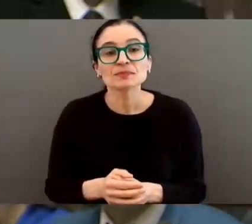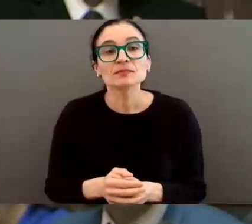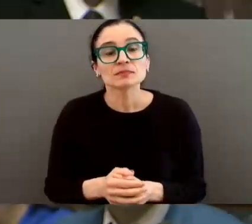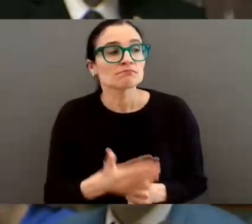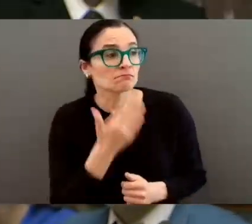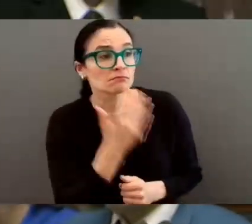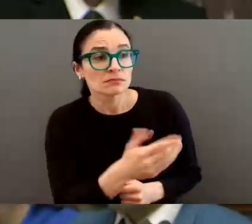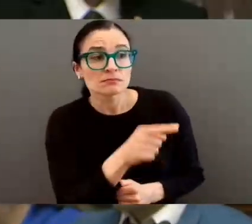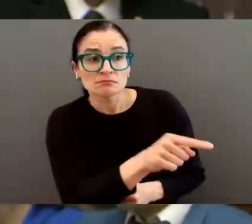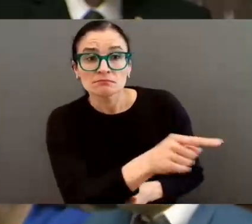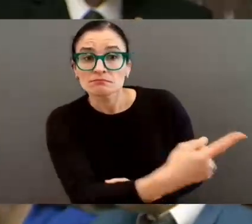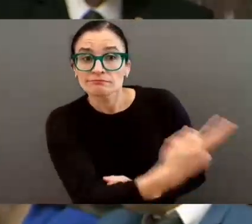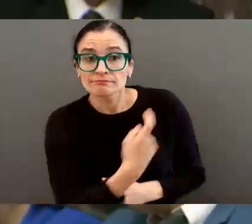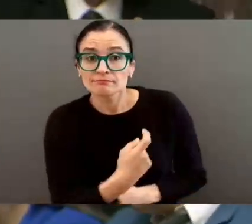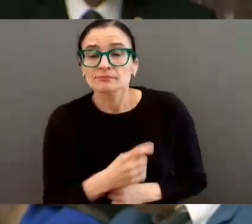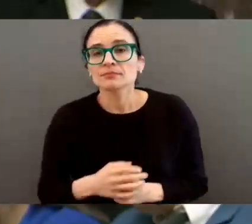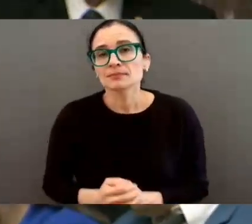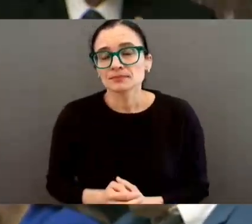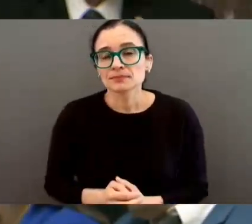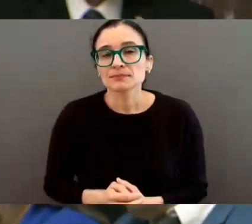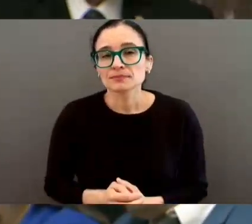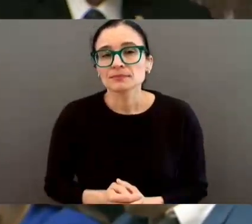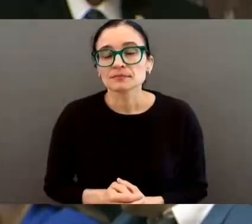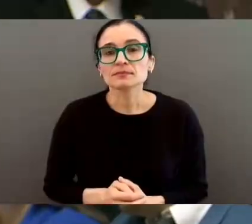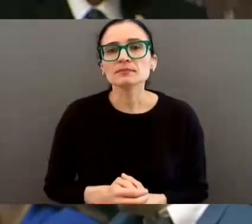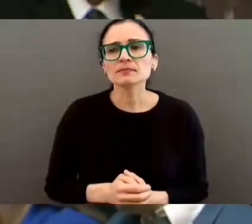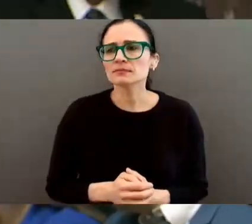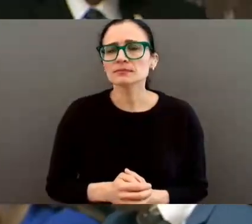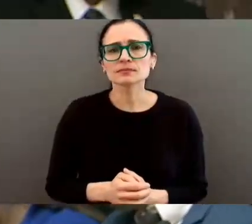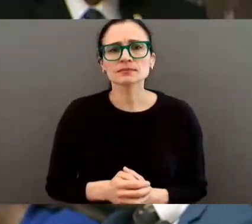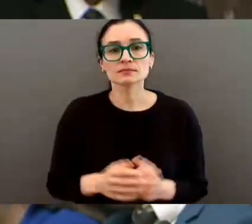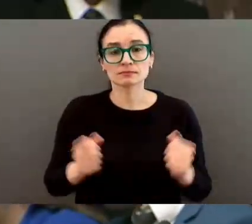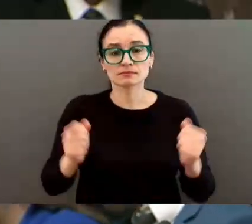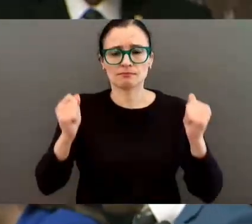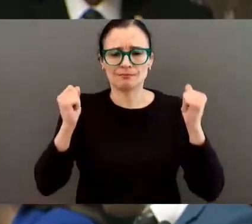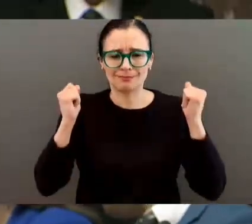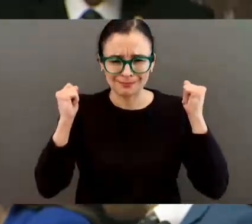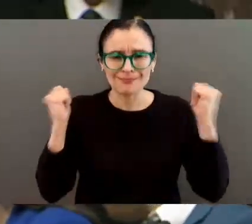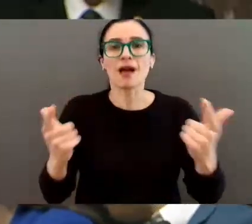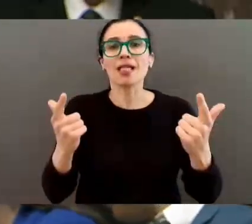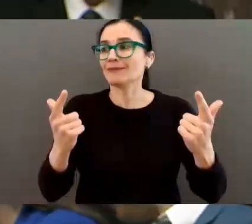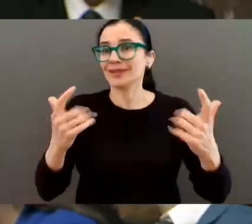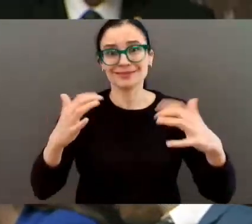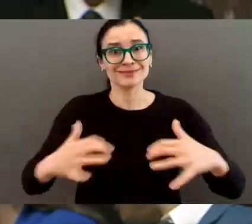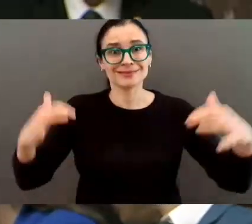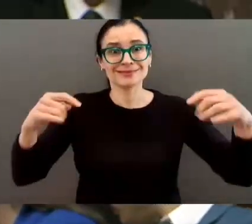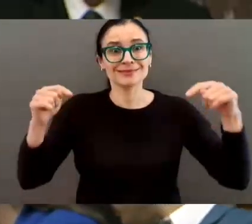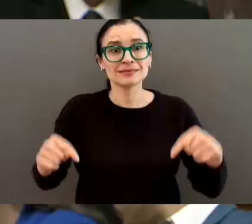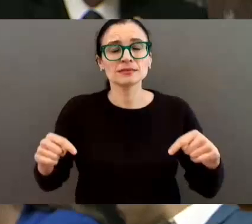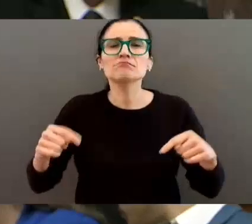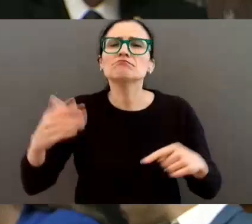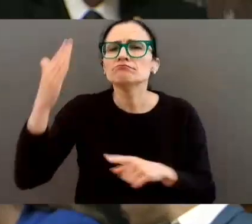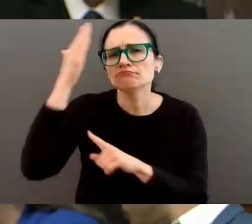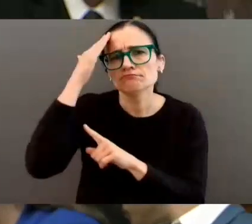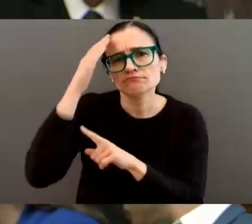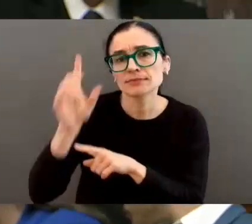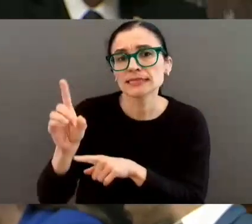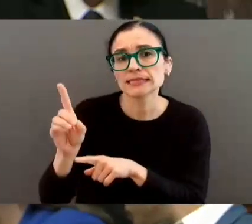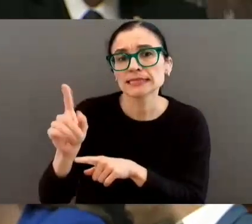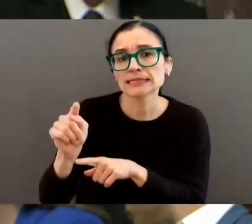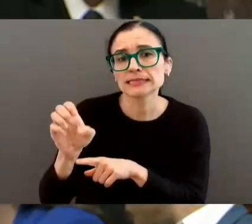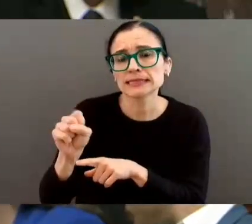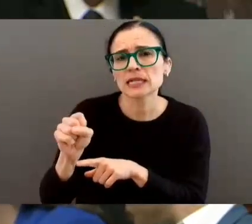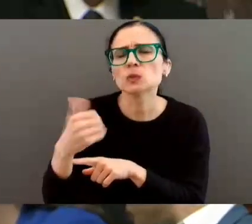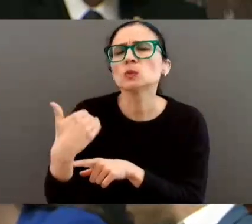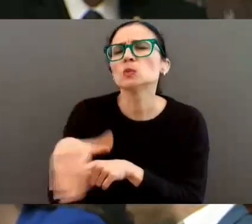All of us in this chamber know how the downtown east side faces complex challenges and how